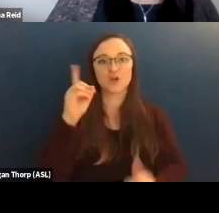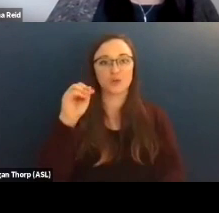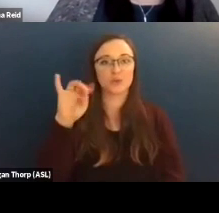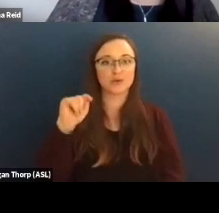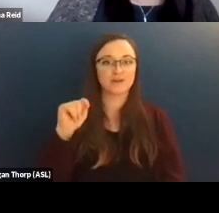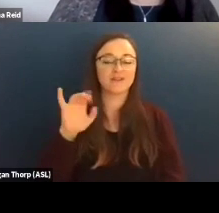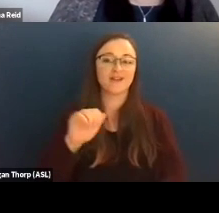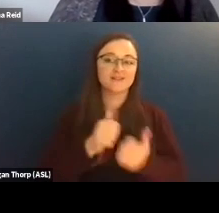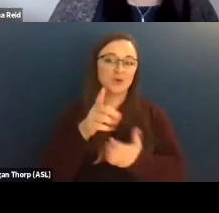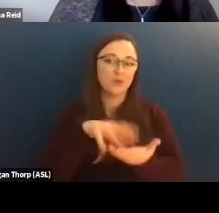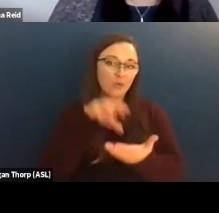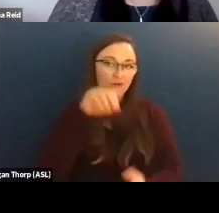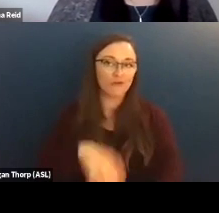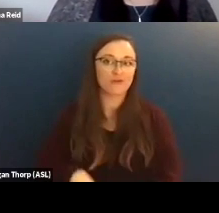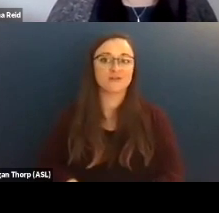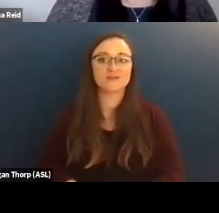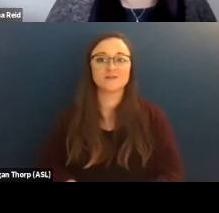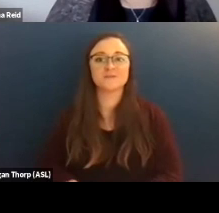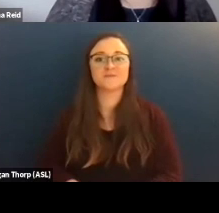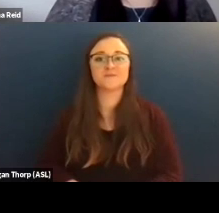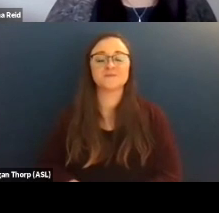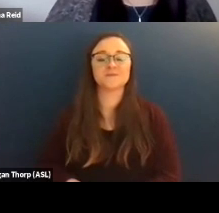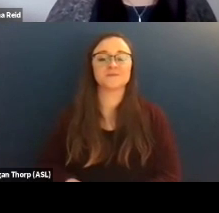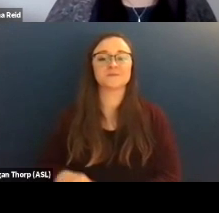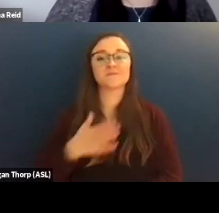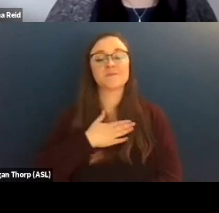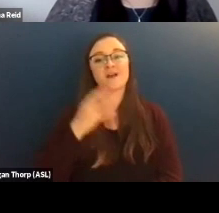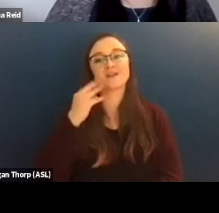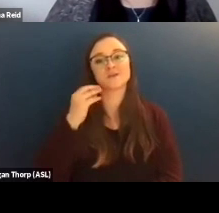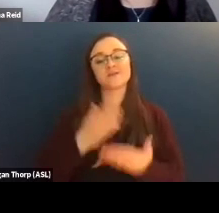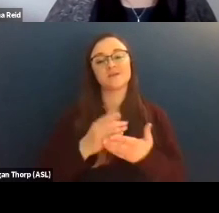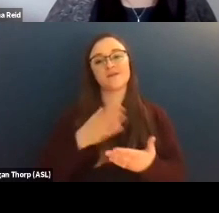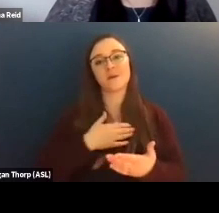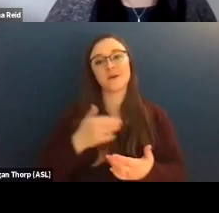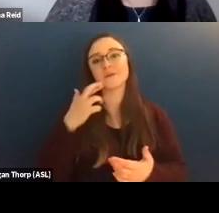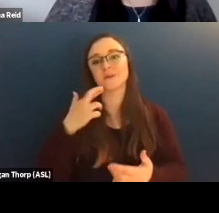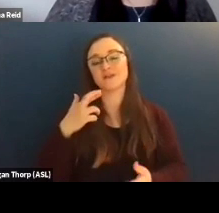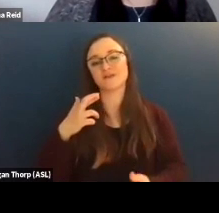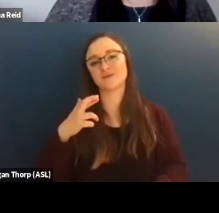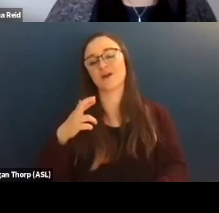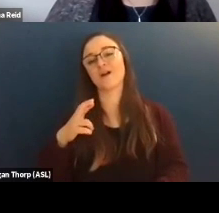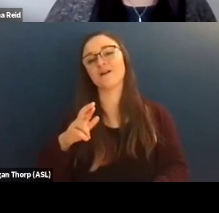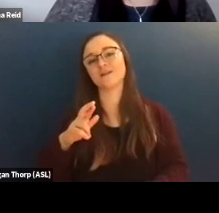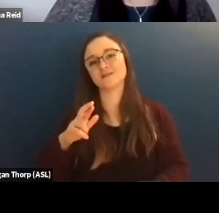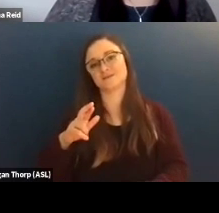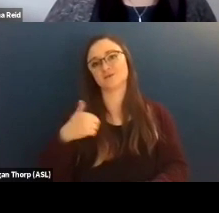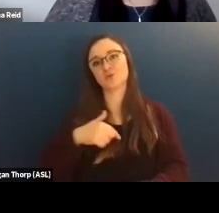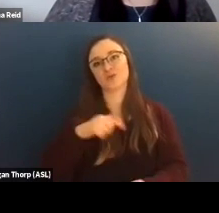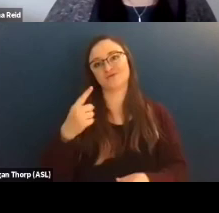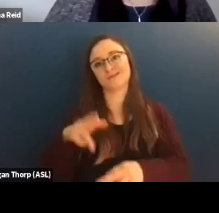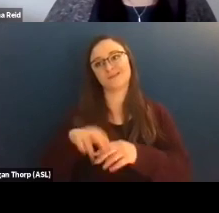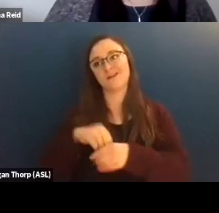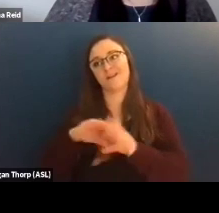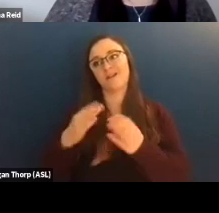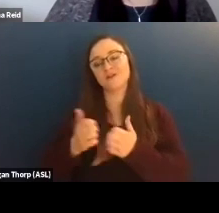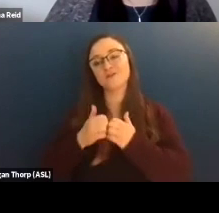that's how you learn. I mean, even in my experiences, you know, some of my best friends and are people that we just sat in class together and just started